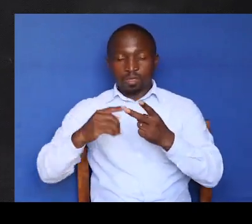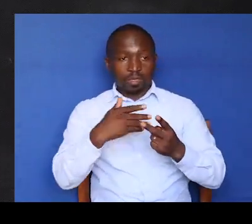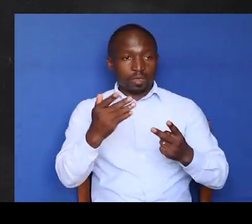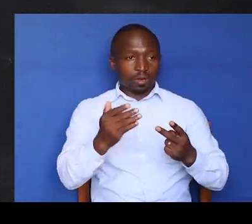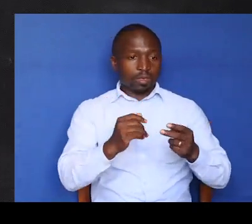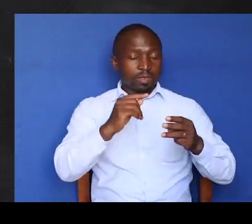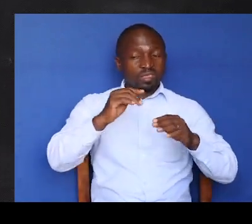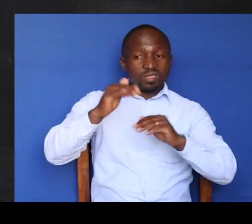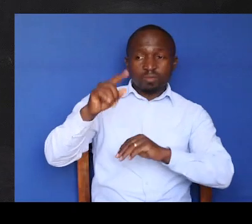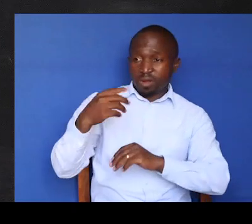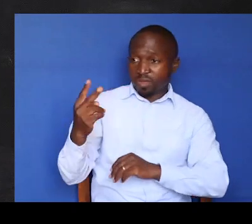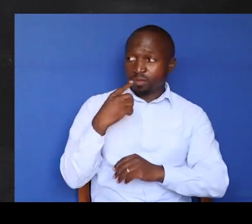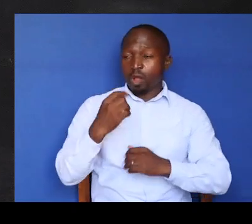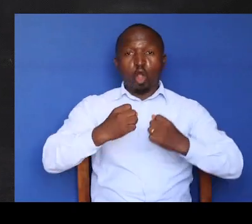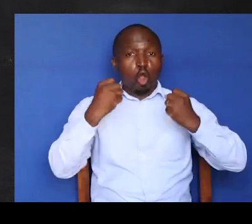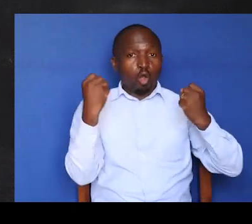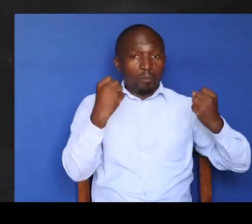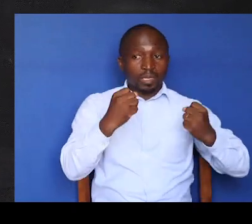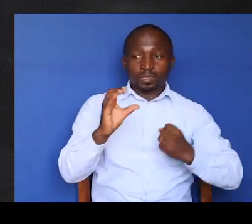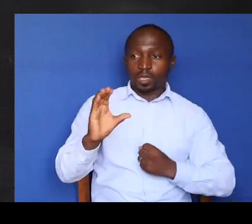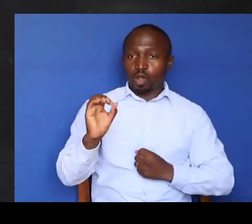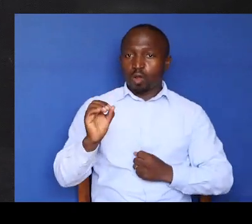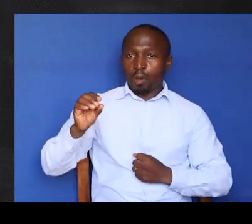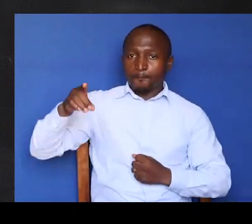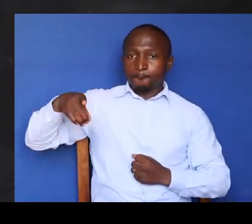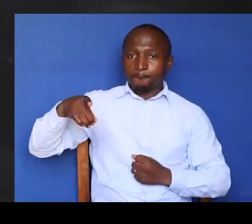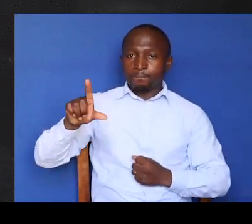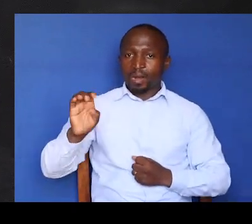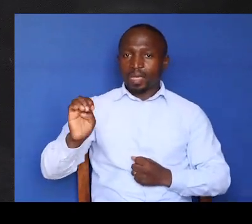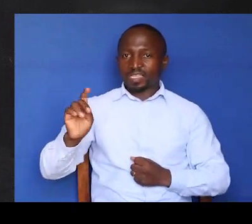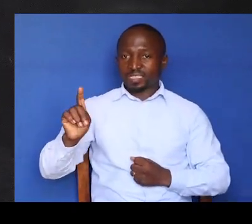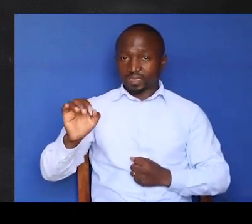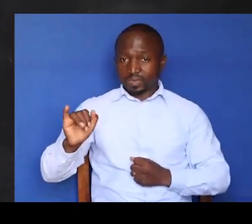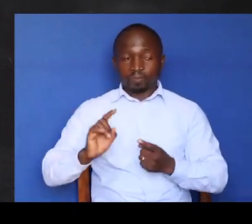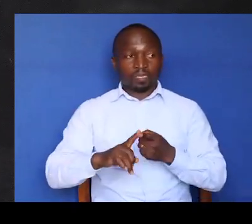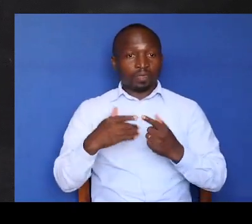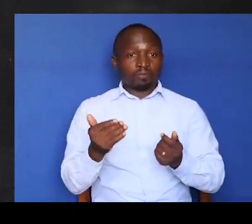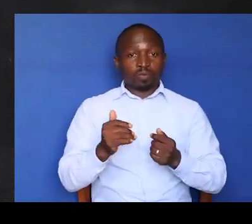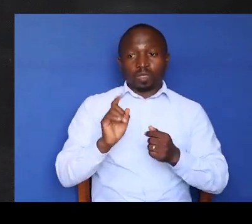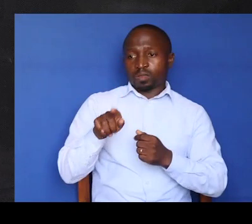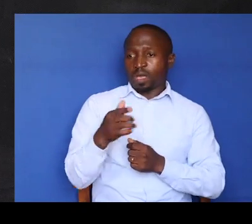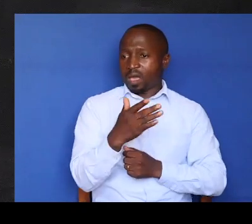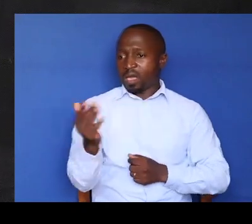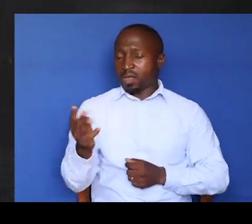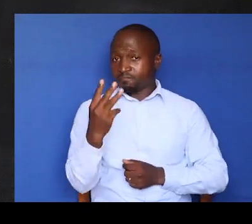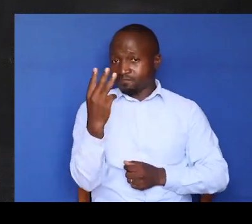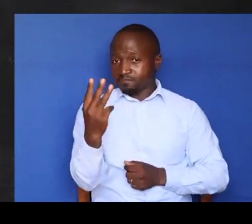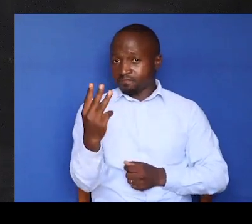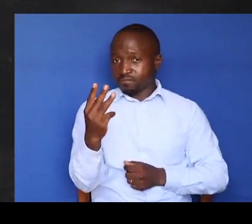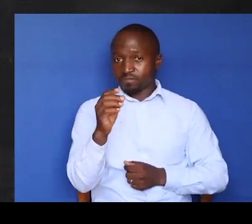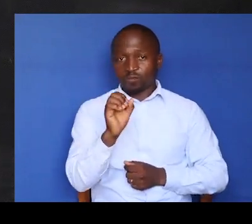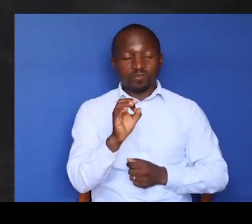river regime, as it has been given in our introduction there. Kwamba river regime has 3 types of